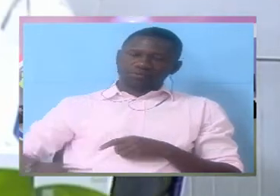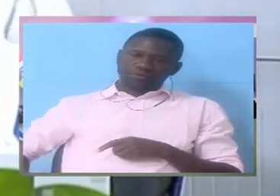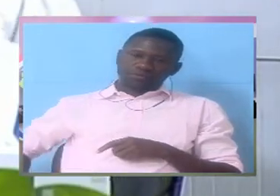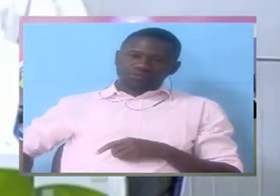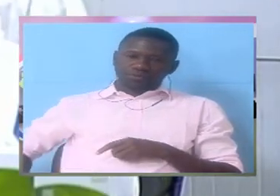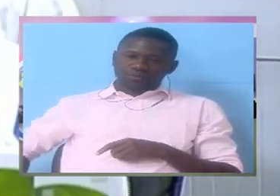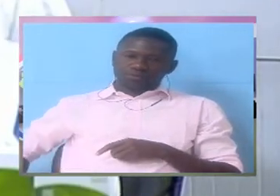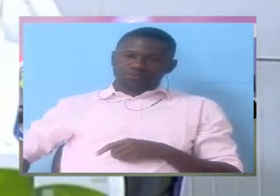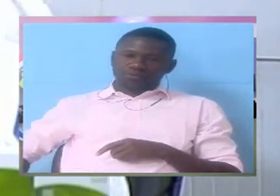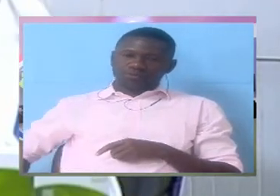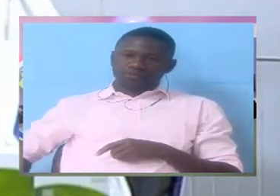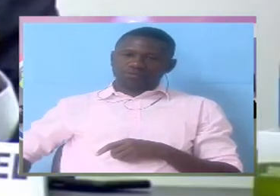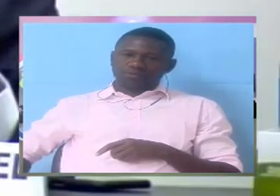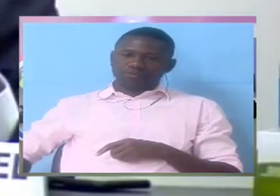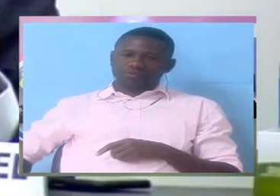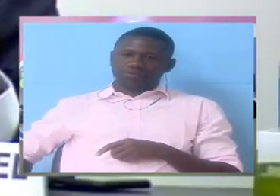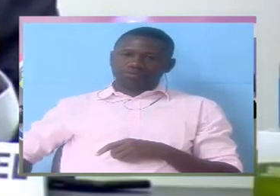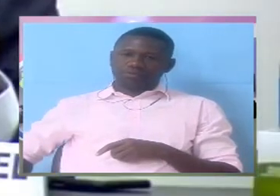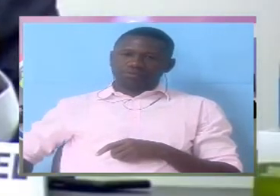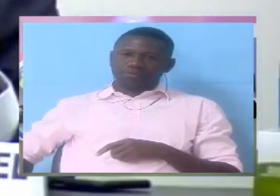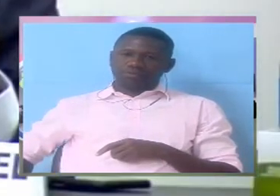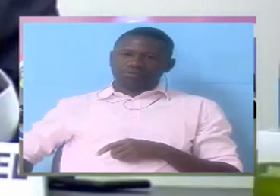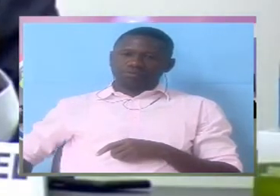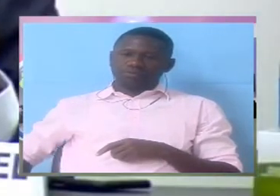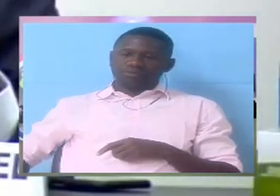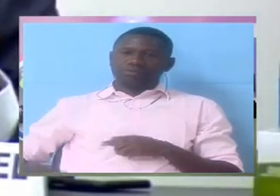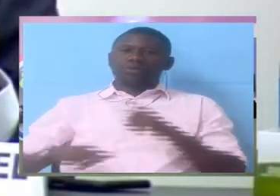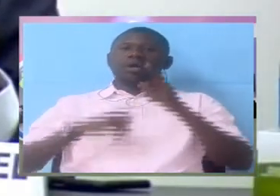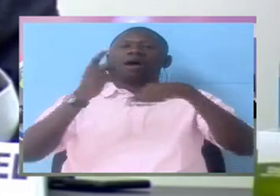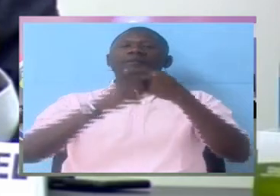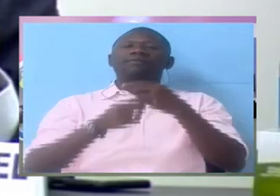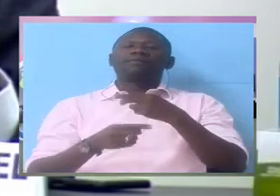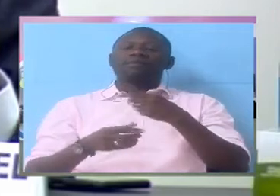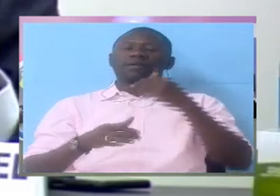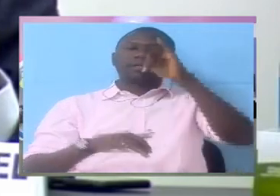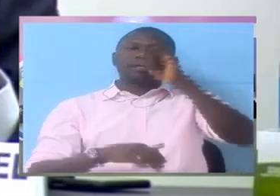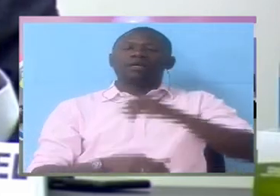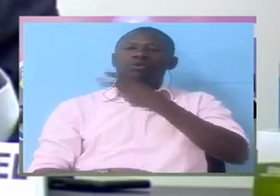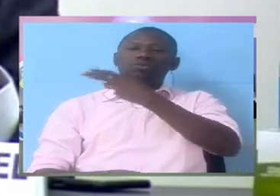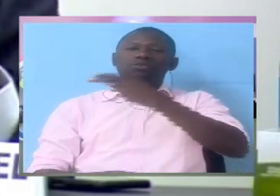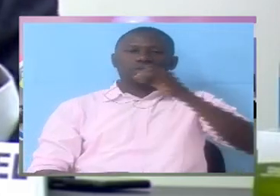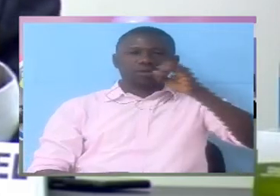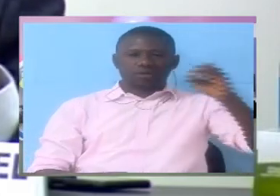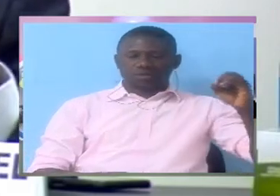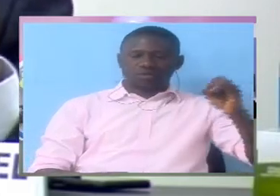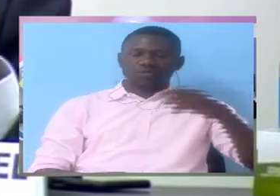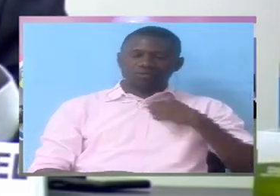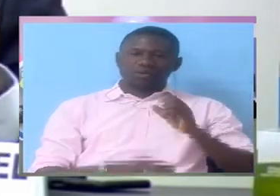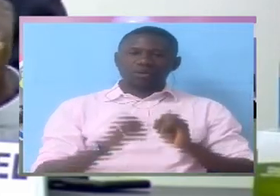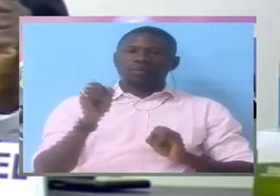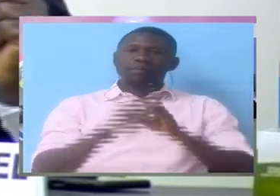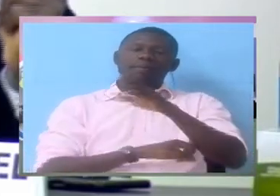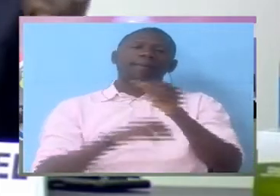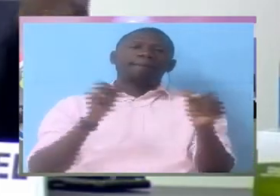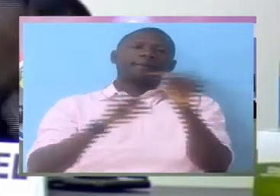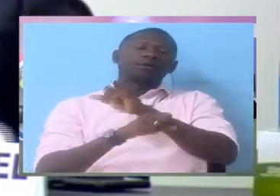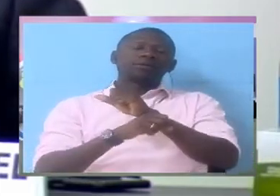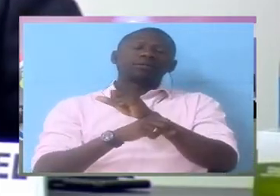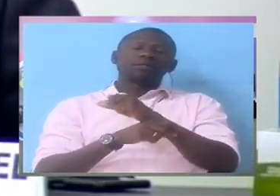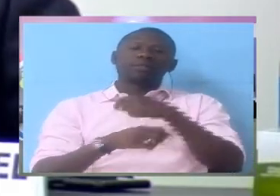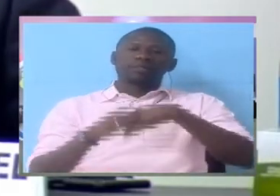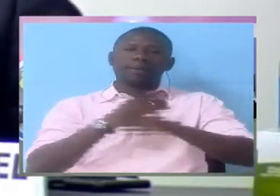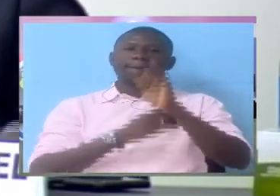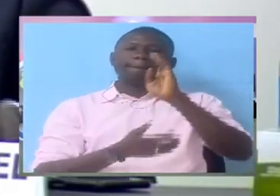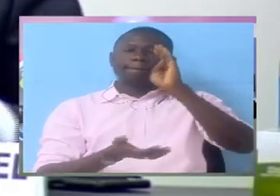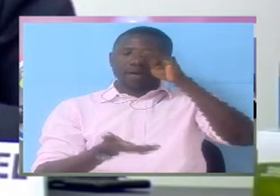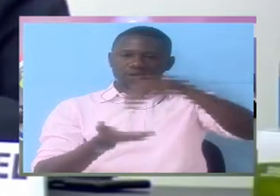you after 2000 you were redeployed to Banjul as commanding officer of the counter espionage division,